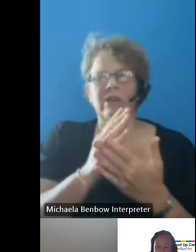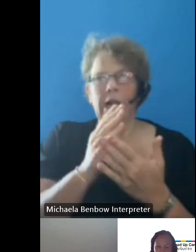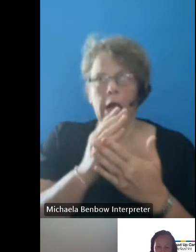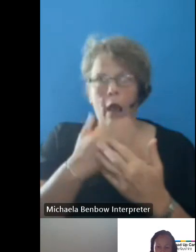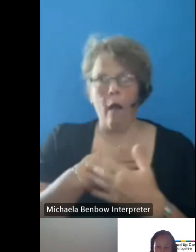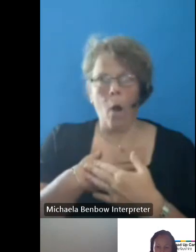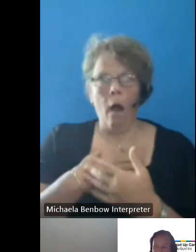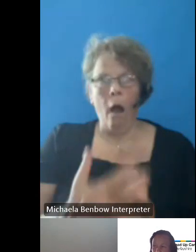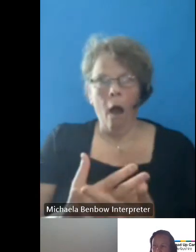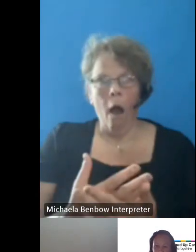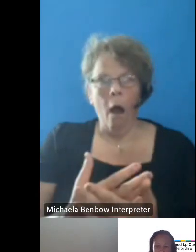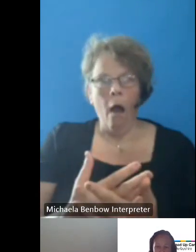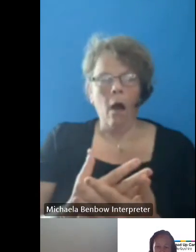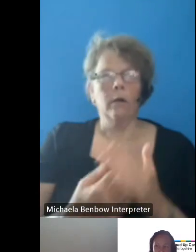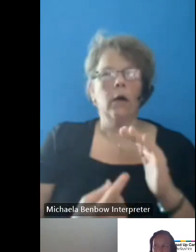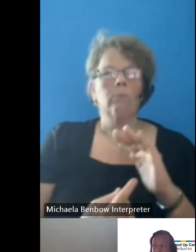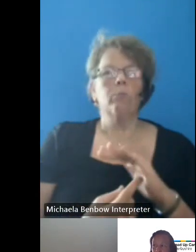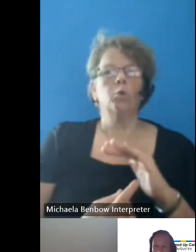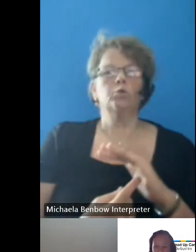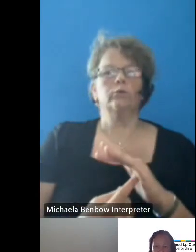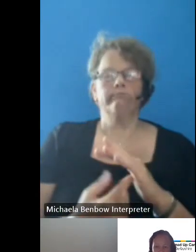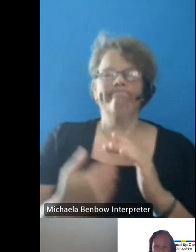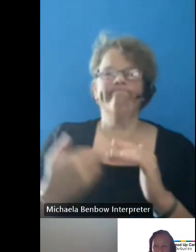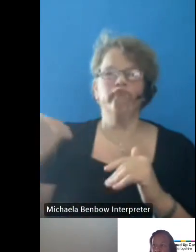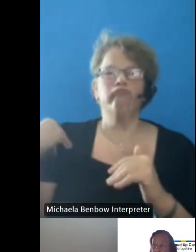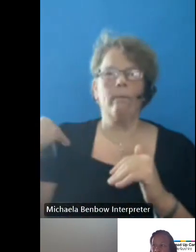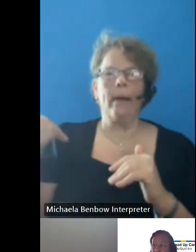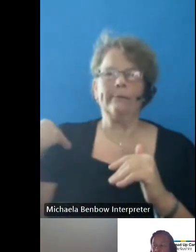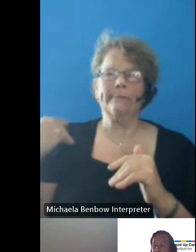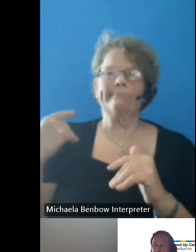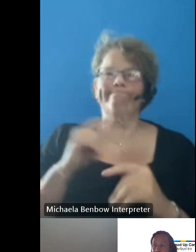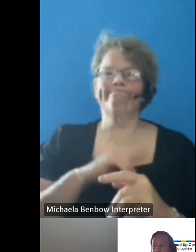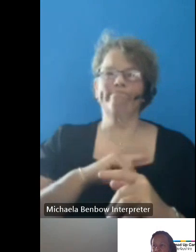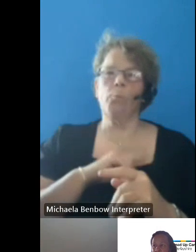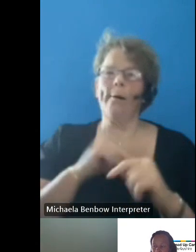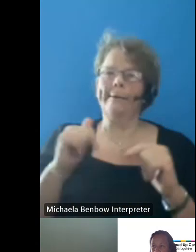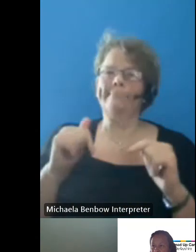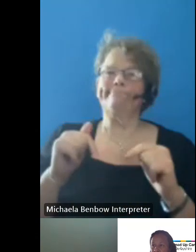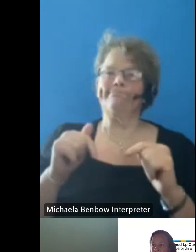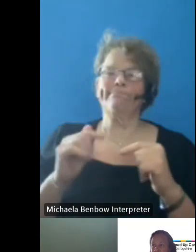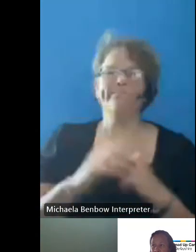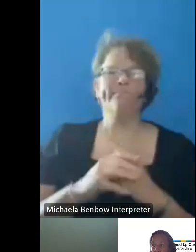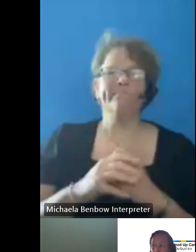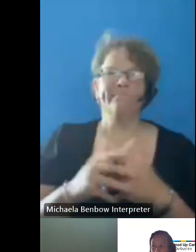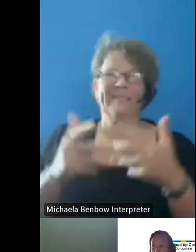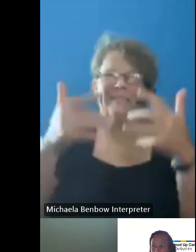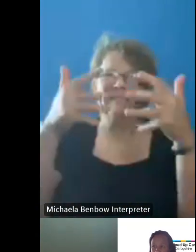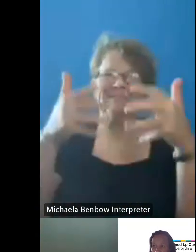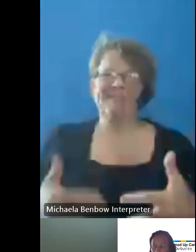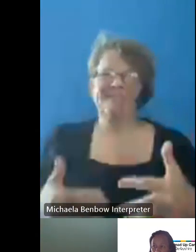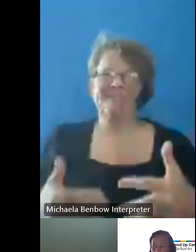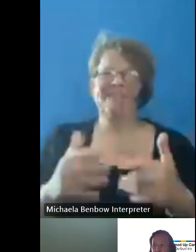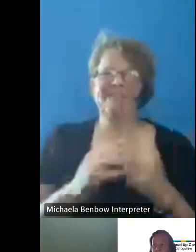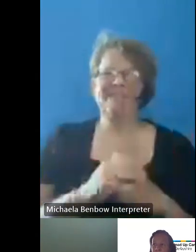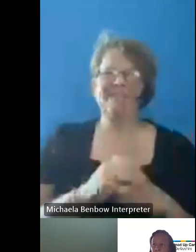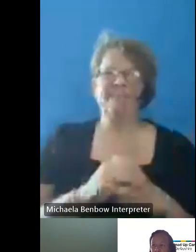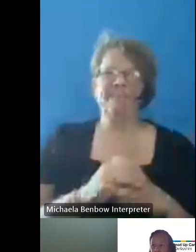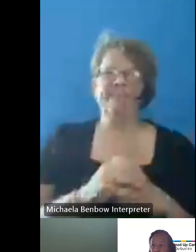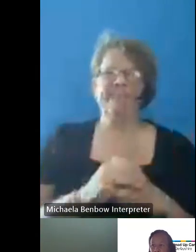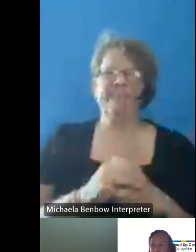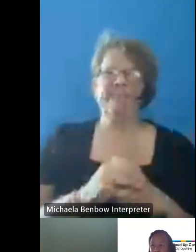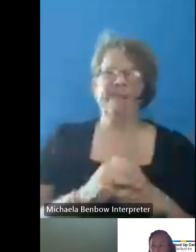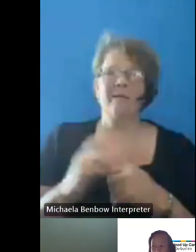an important yet sobering reminder, really, of why we're doing some of these things. So you can see some statistics here around both